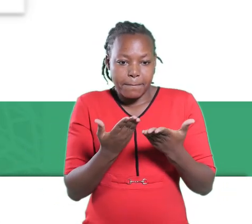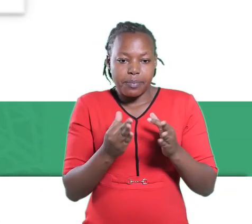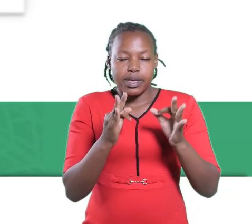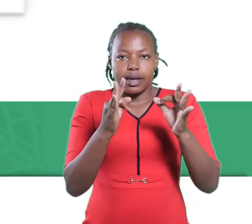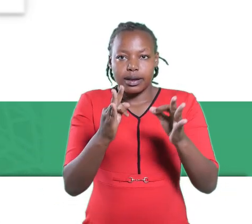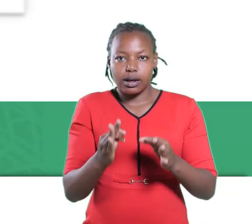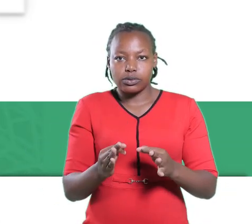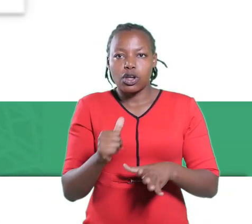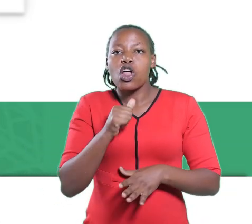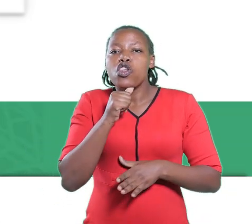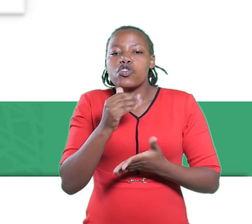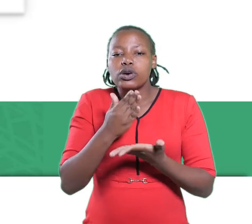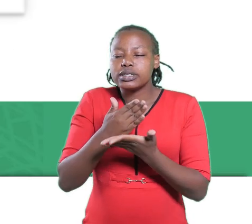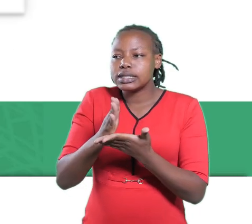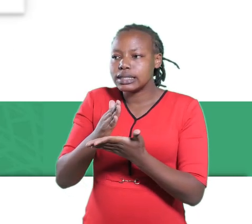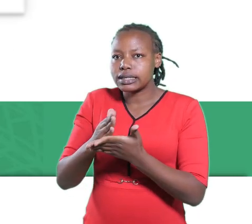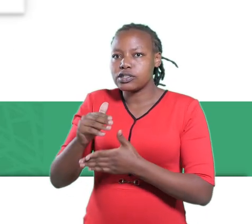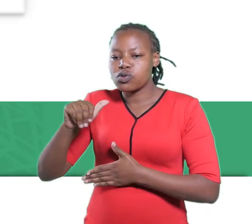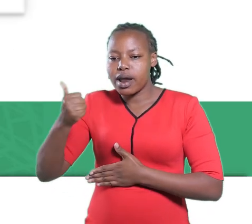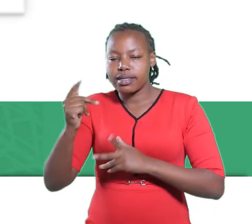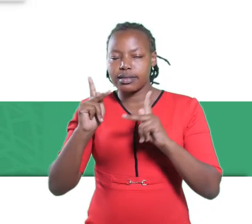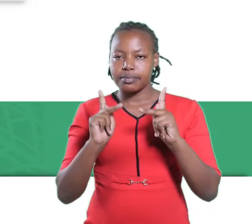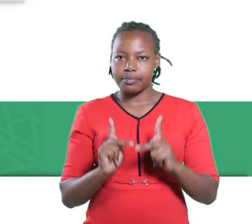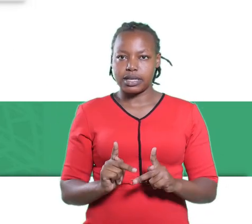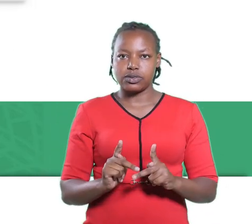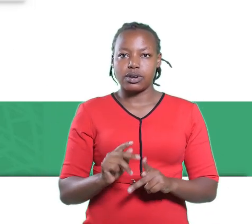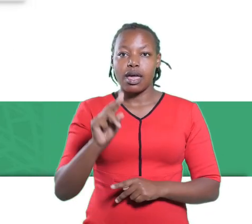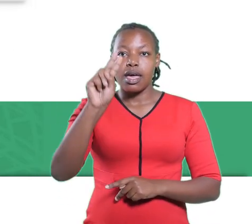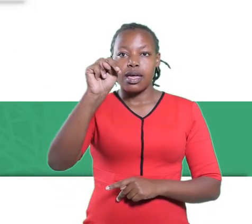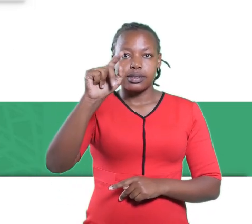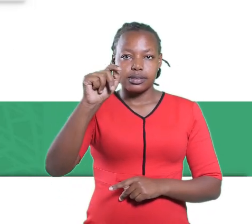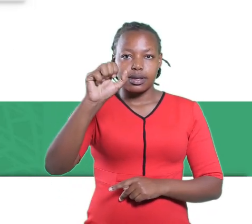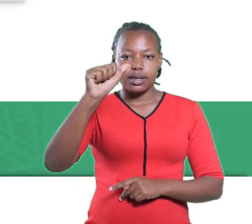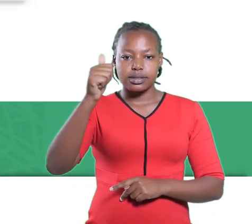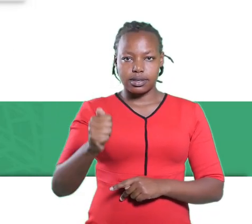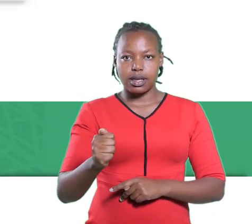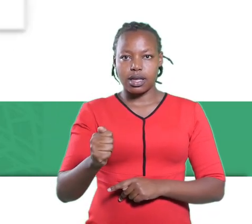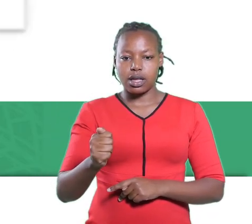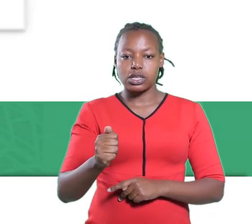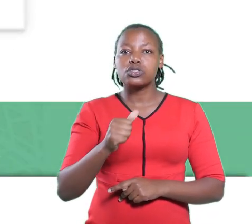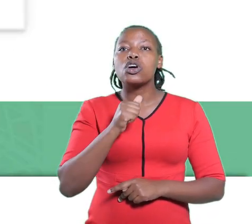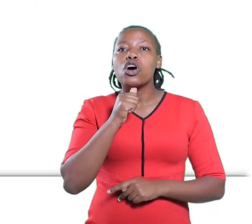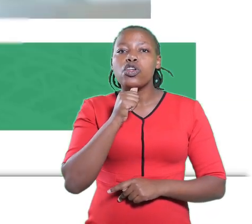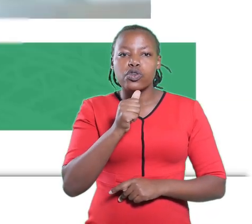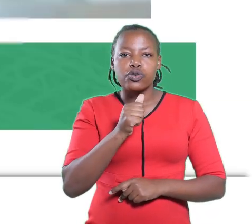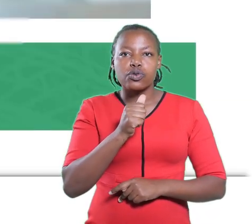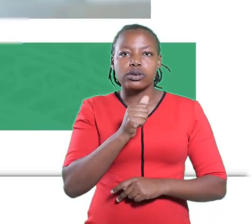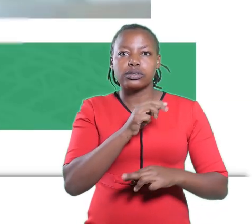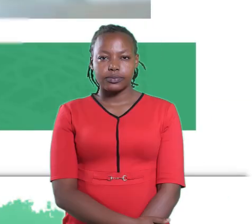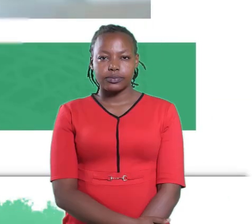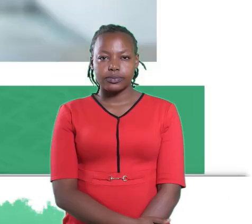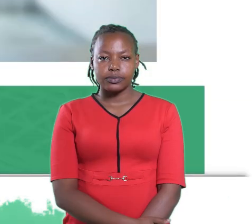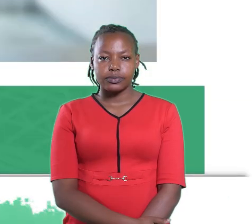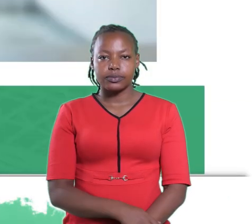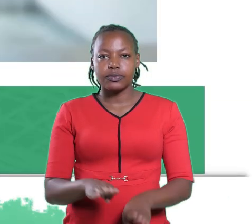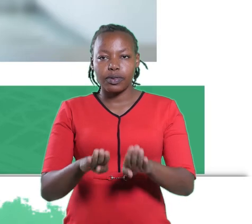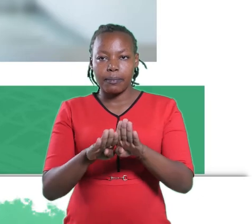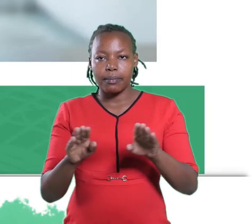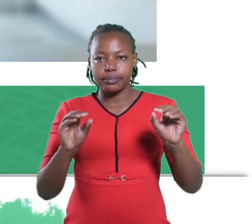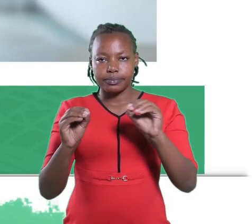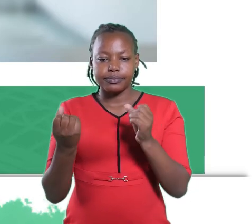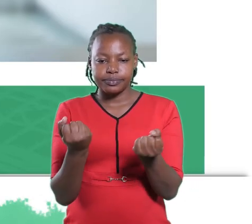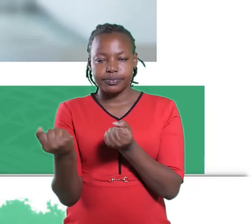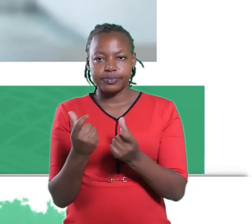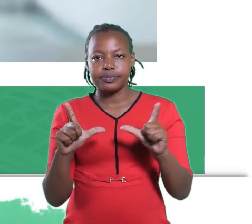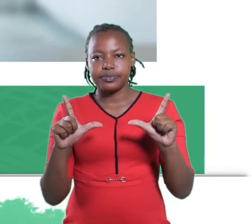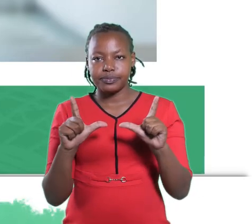is not disclosed to third parties. NTSA shall not be liable for any transaction within